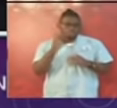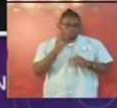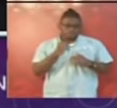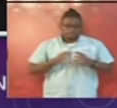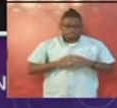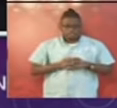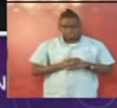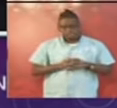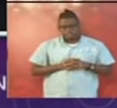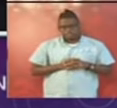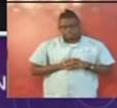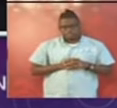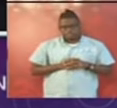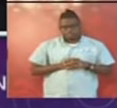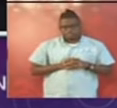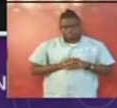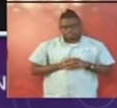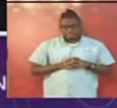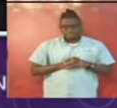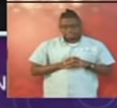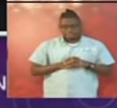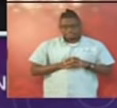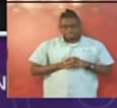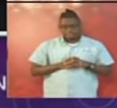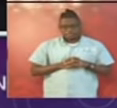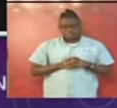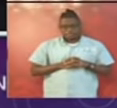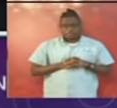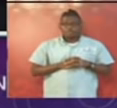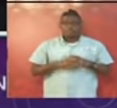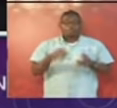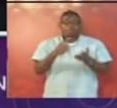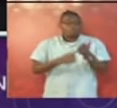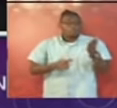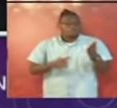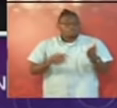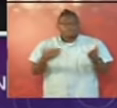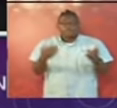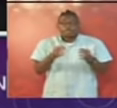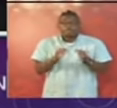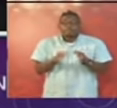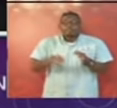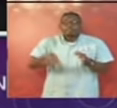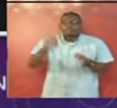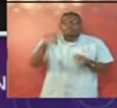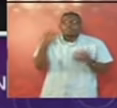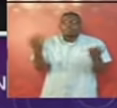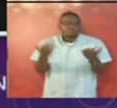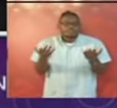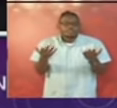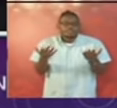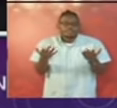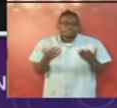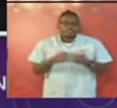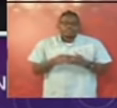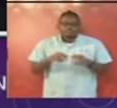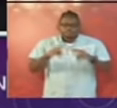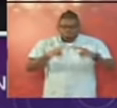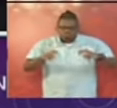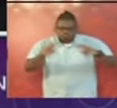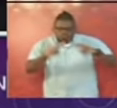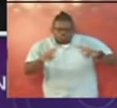Health Organization. And what we found at the same time is that these